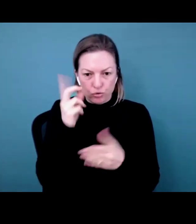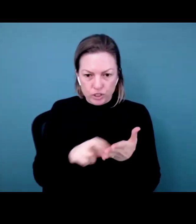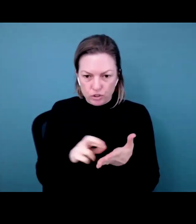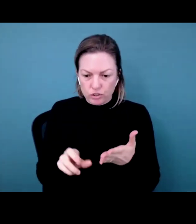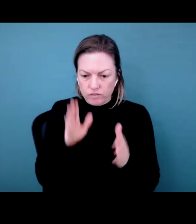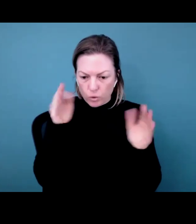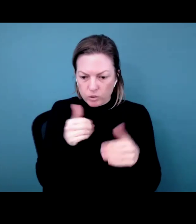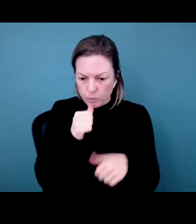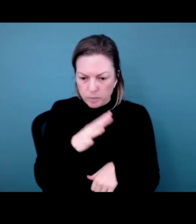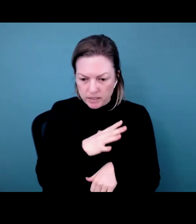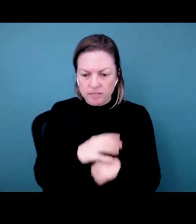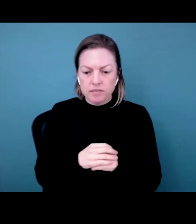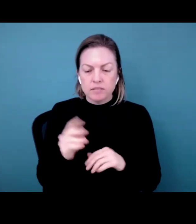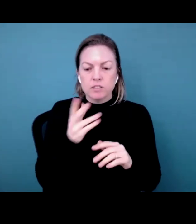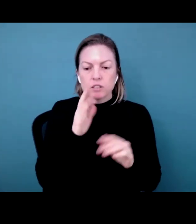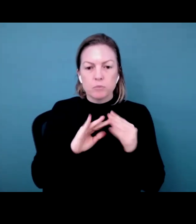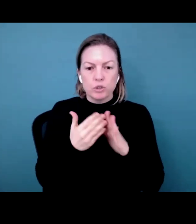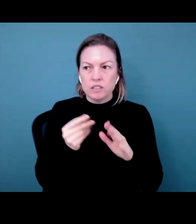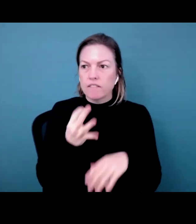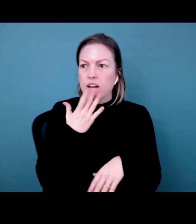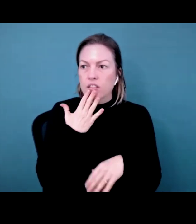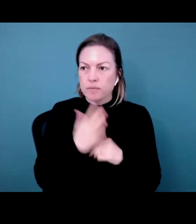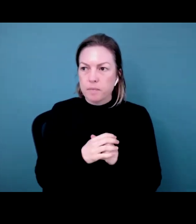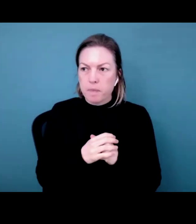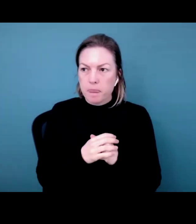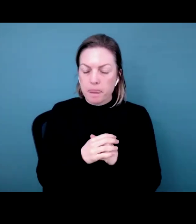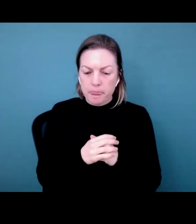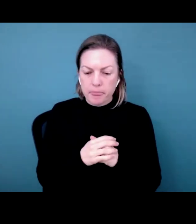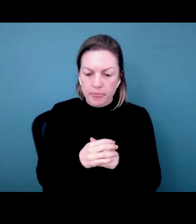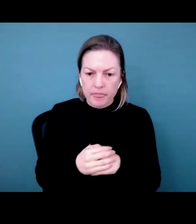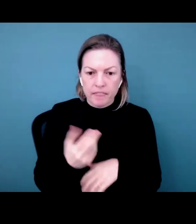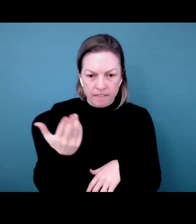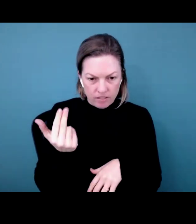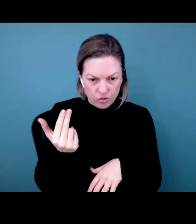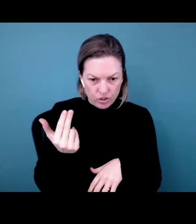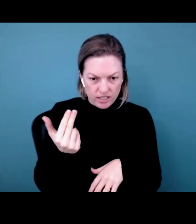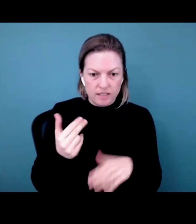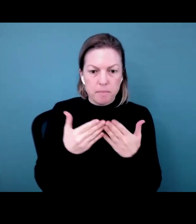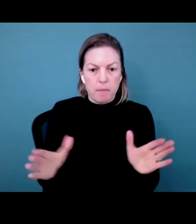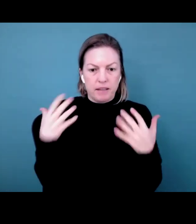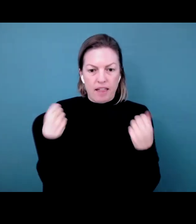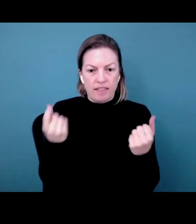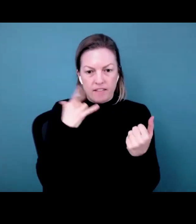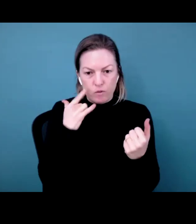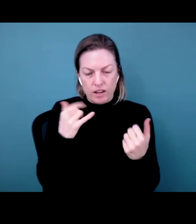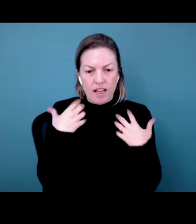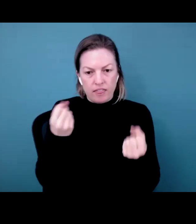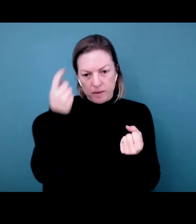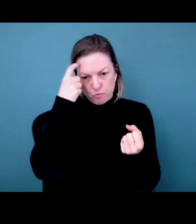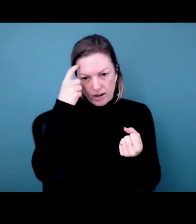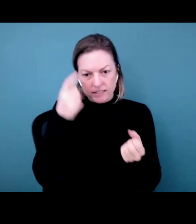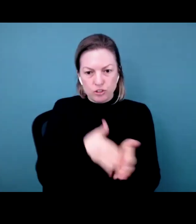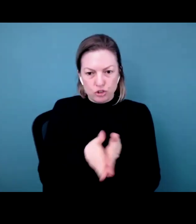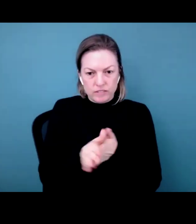color, 13 public health California Healthy Brain Initiative state and local public health partnerships to